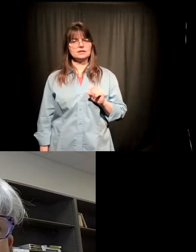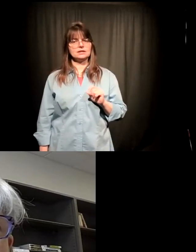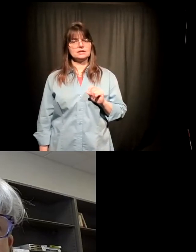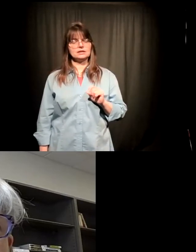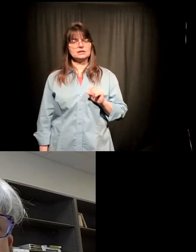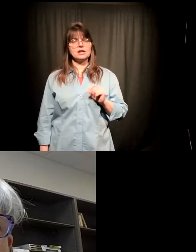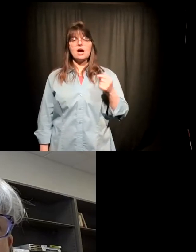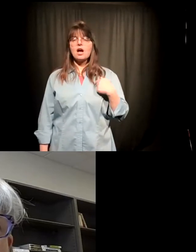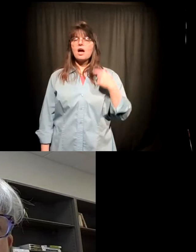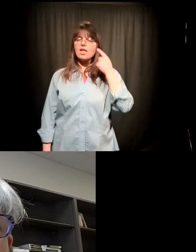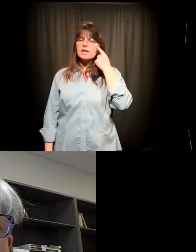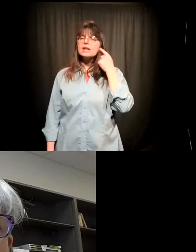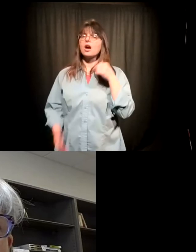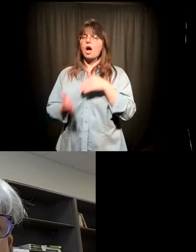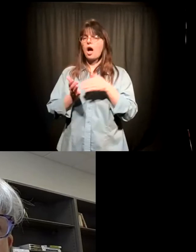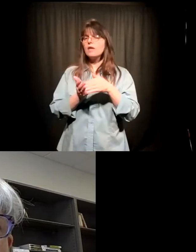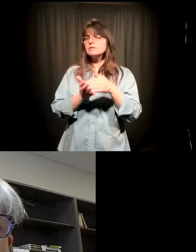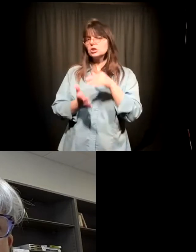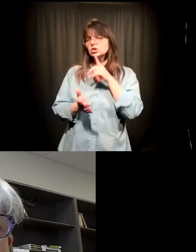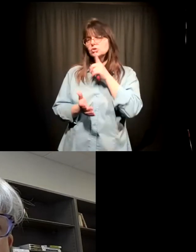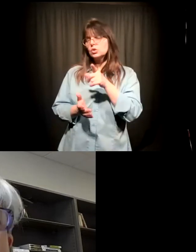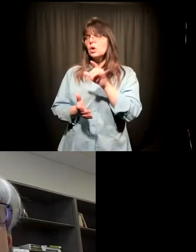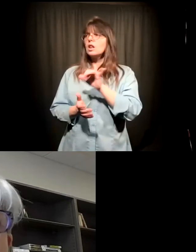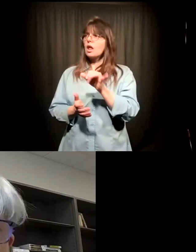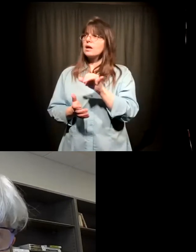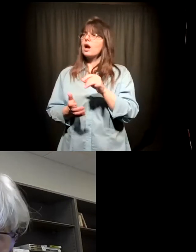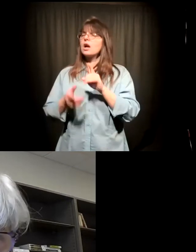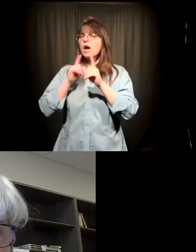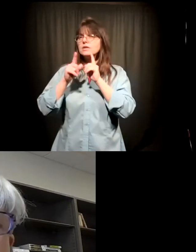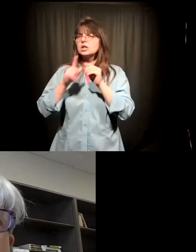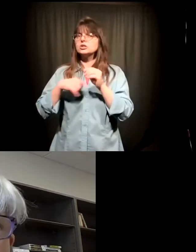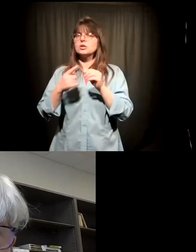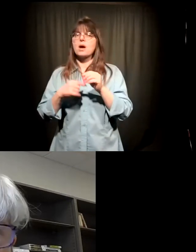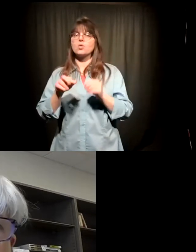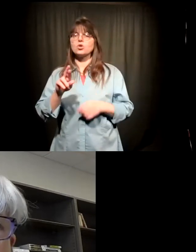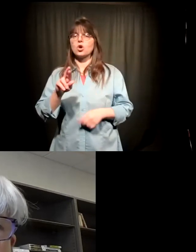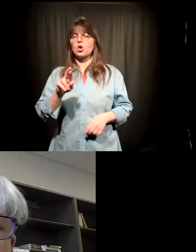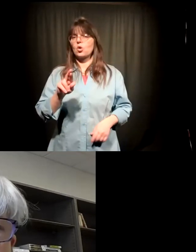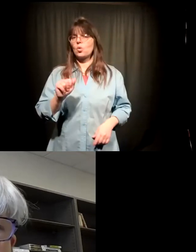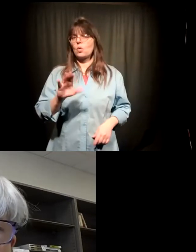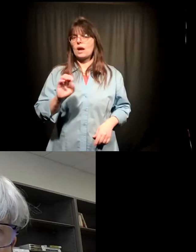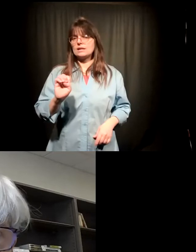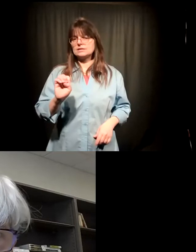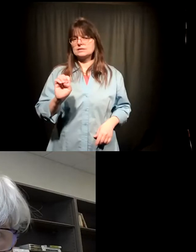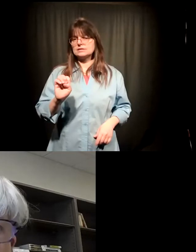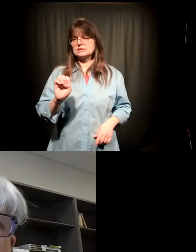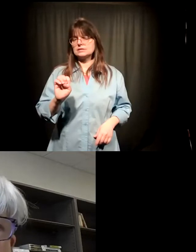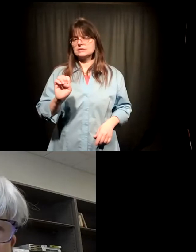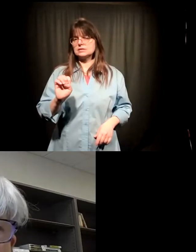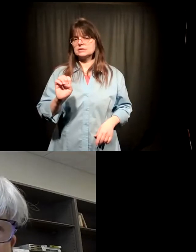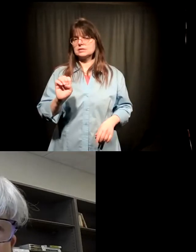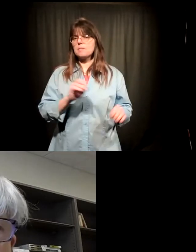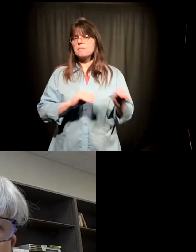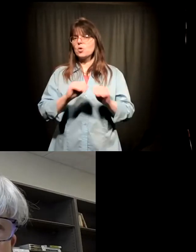there have been so many cultural changes in kind of American mainstream life between the